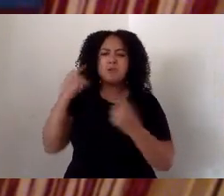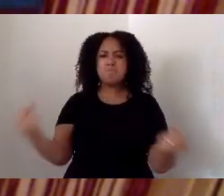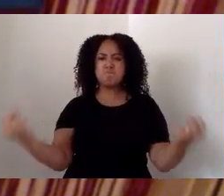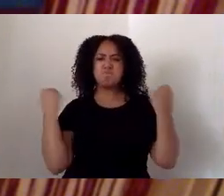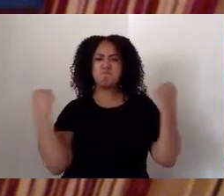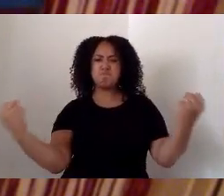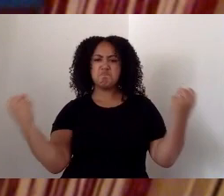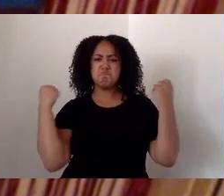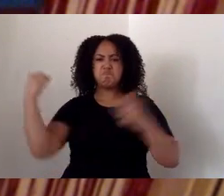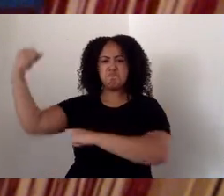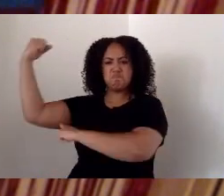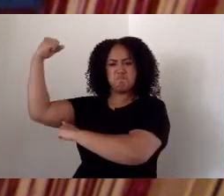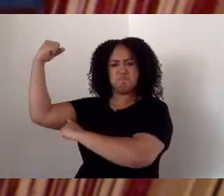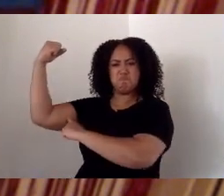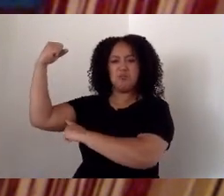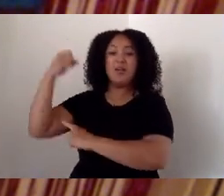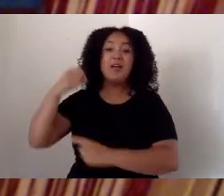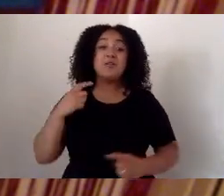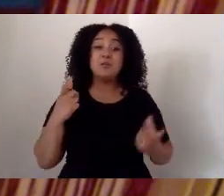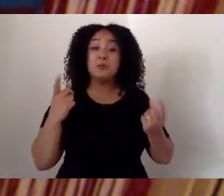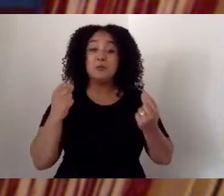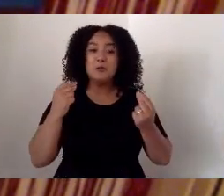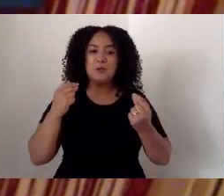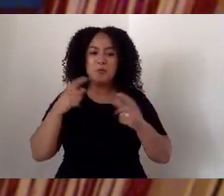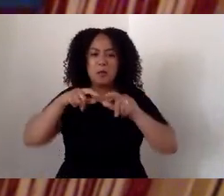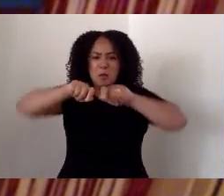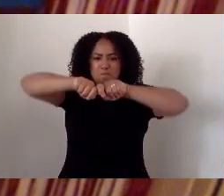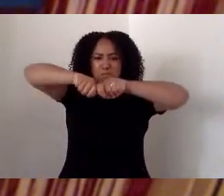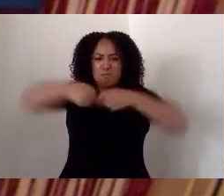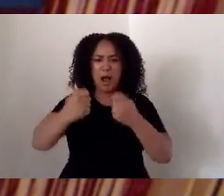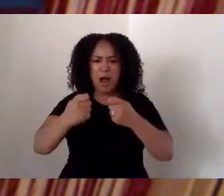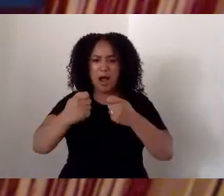You're just going to lay these down so you can create a little bridge.